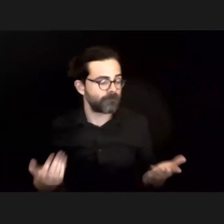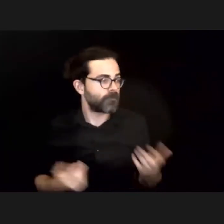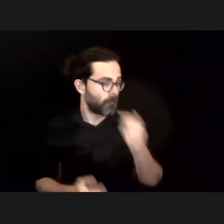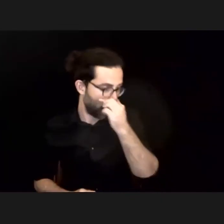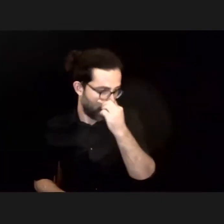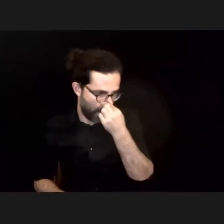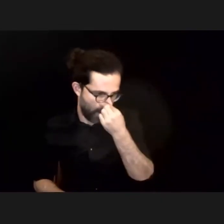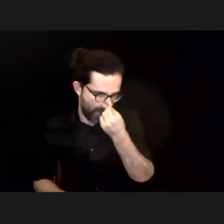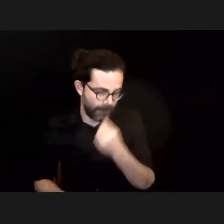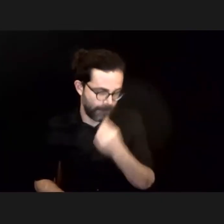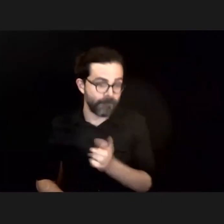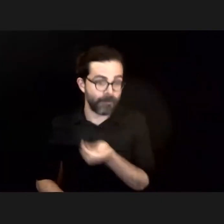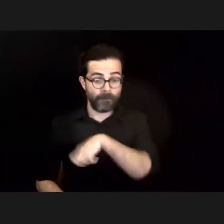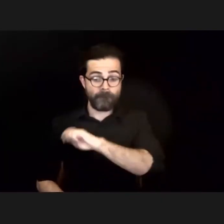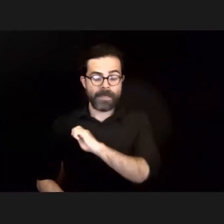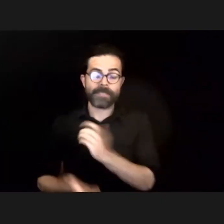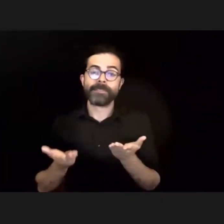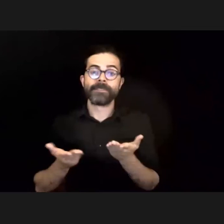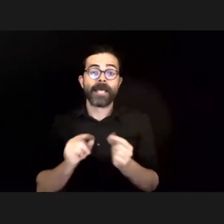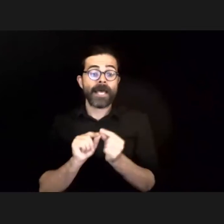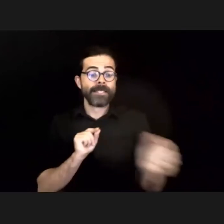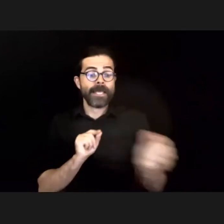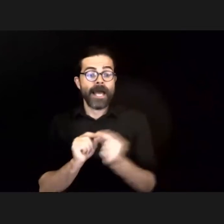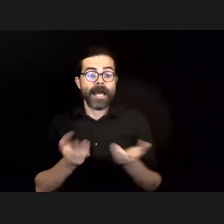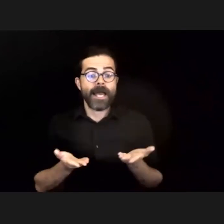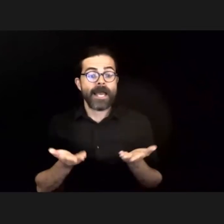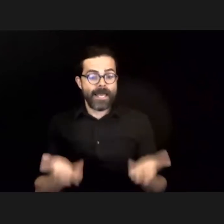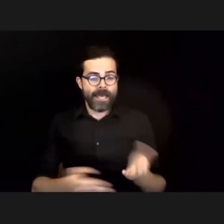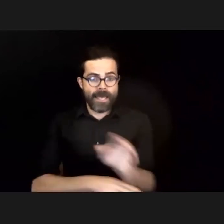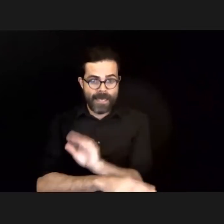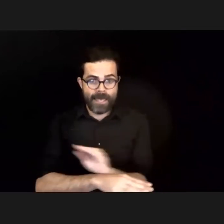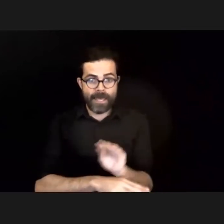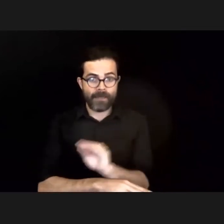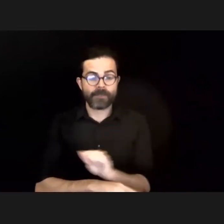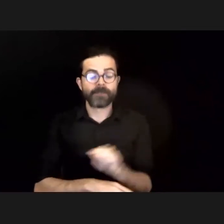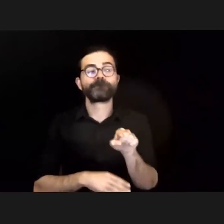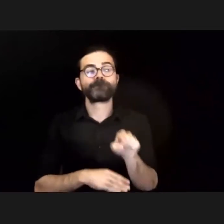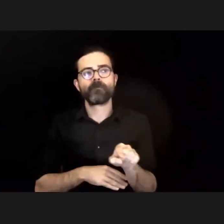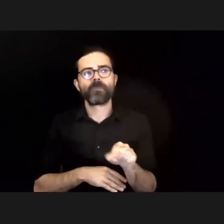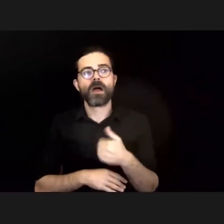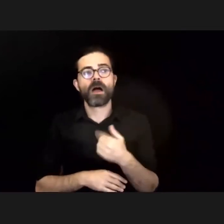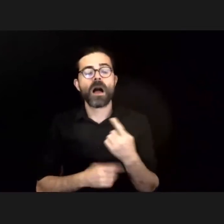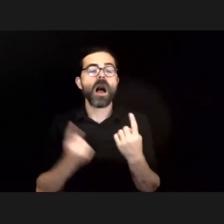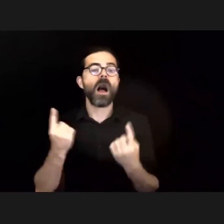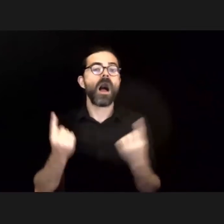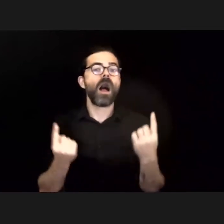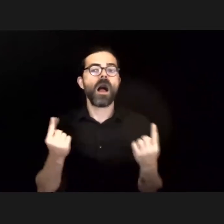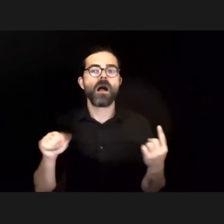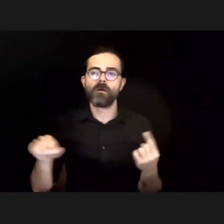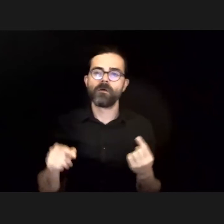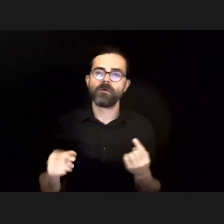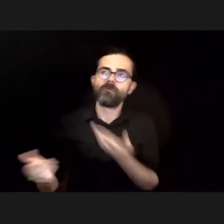Telecare service, we have the two opportunities to, sometimes we apply for a call public contest from the